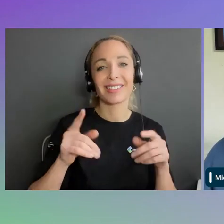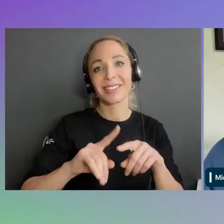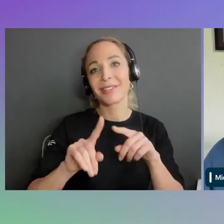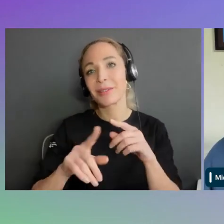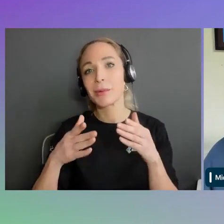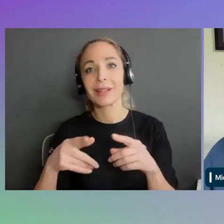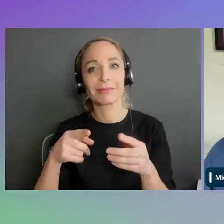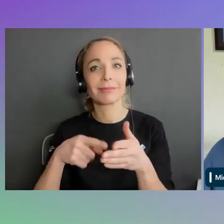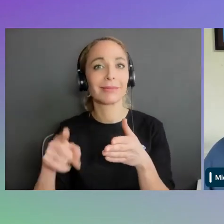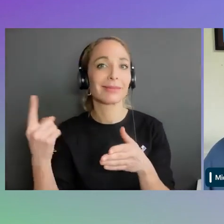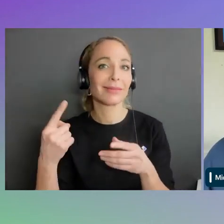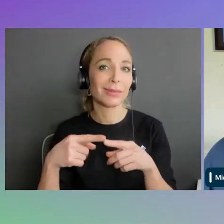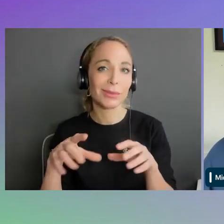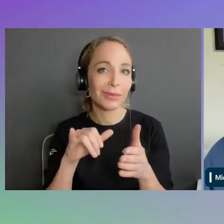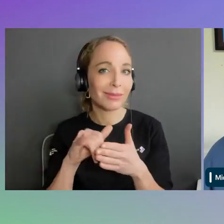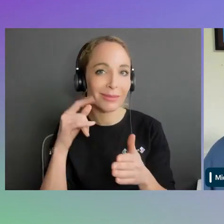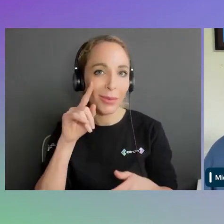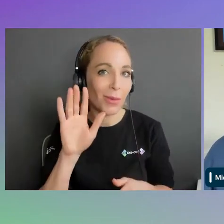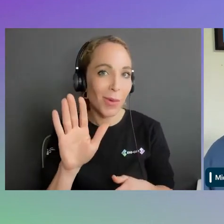to do that for you.